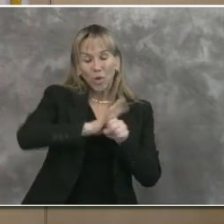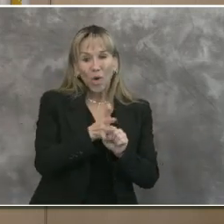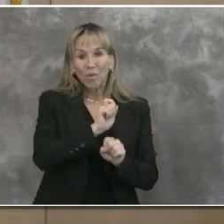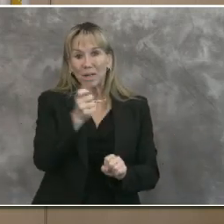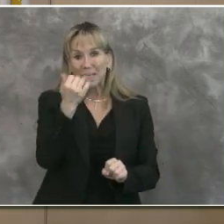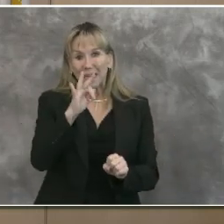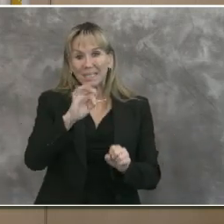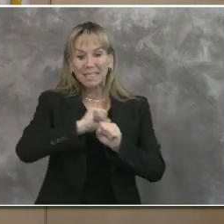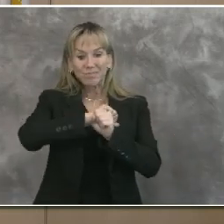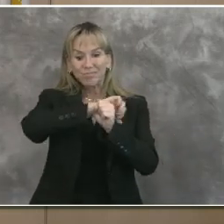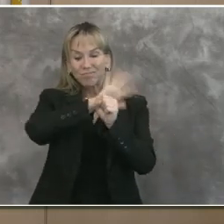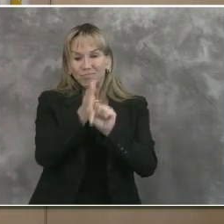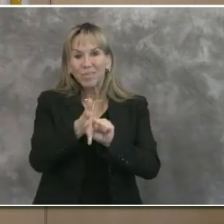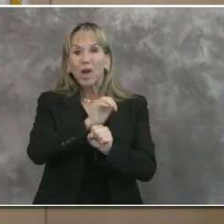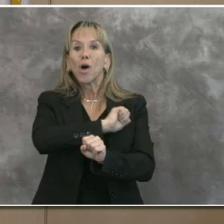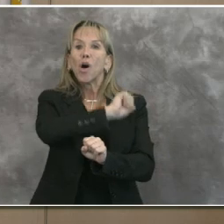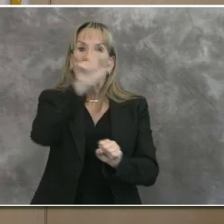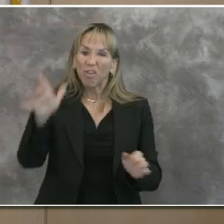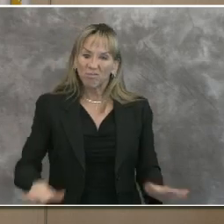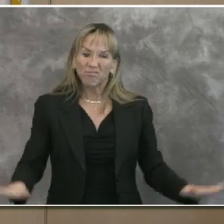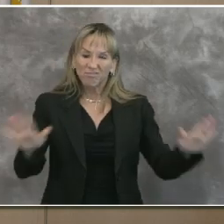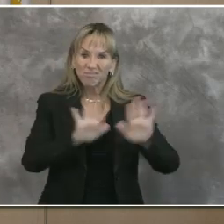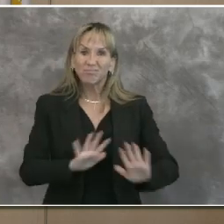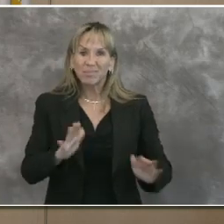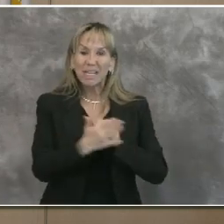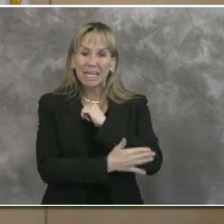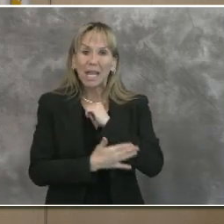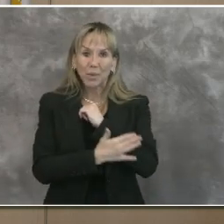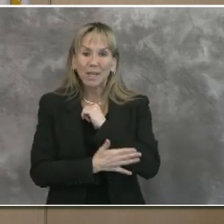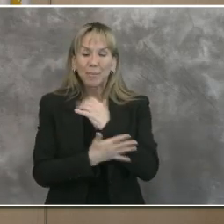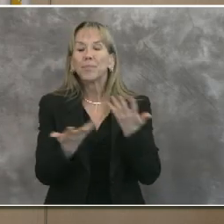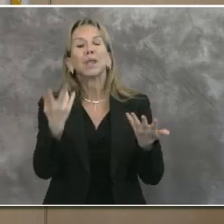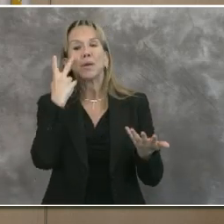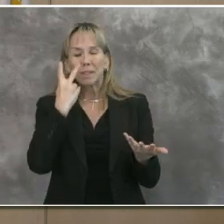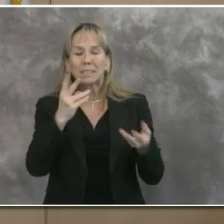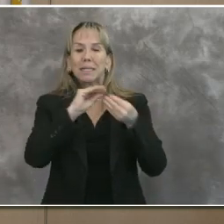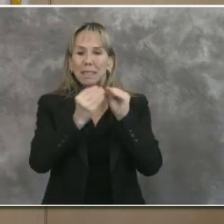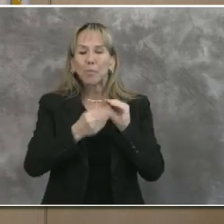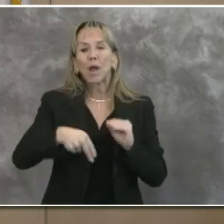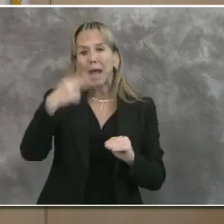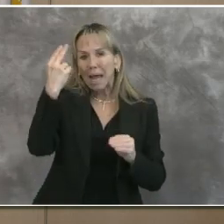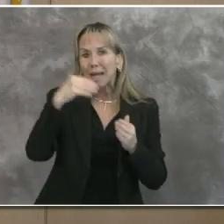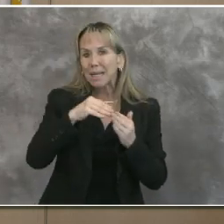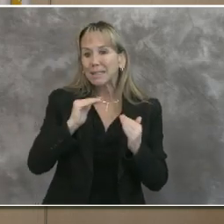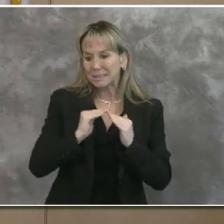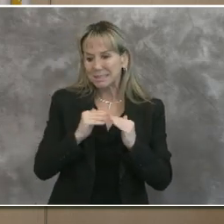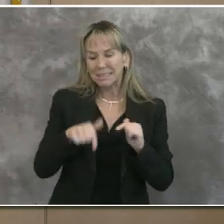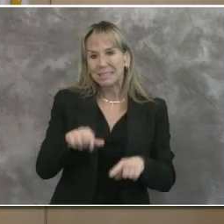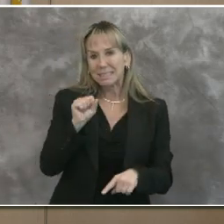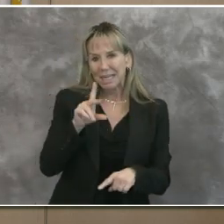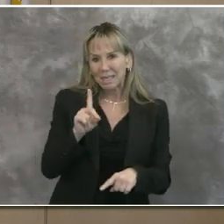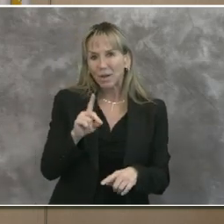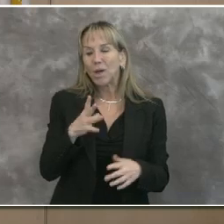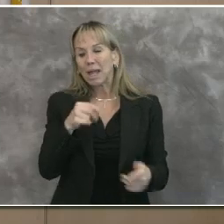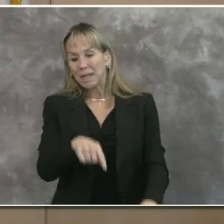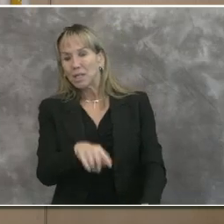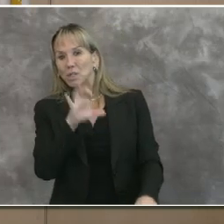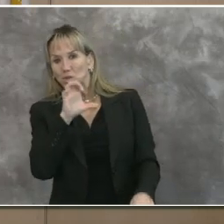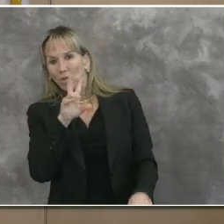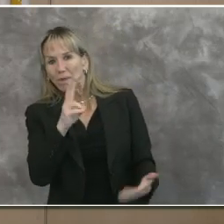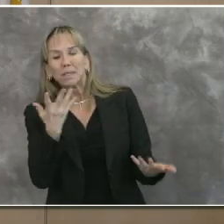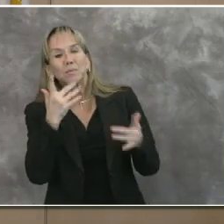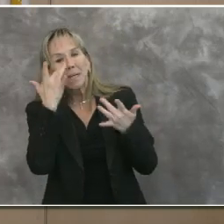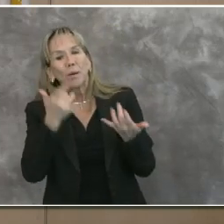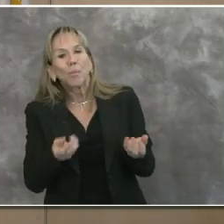entire county. The numbers, again, greatest in the city of San Diego as well as the city of Chula Vista, based on